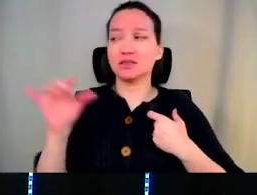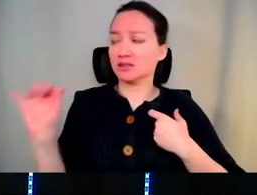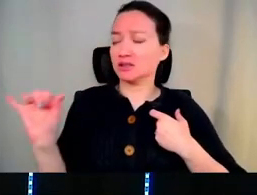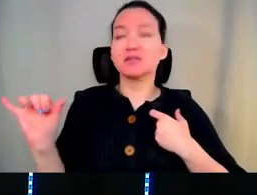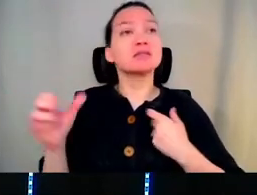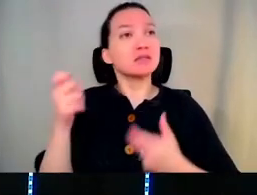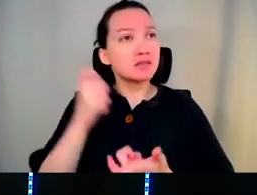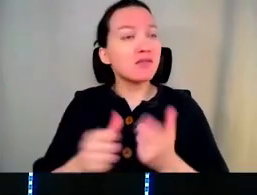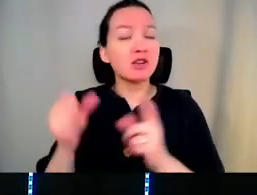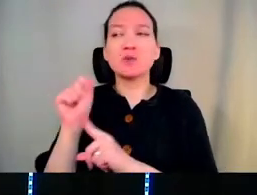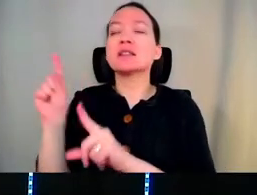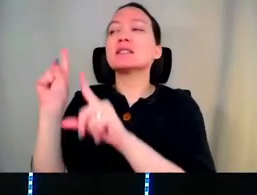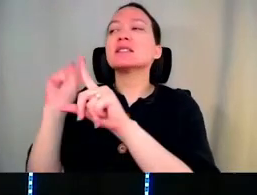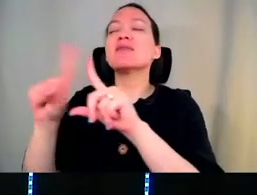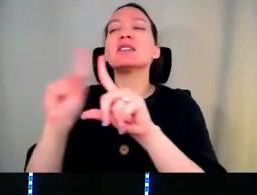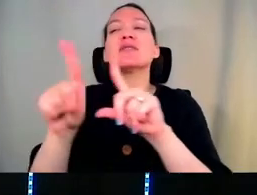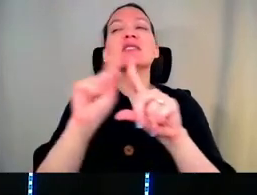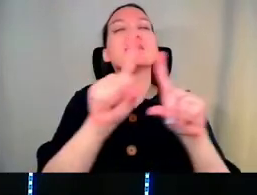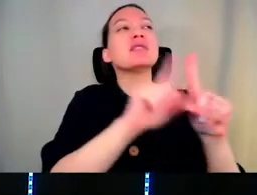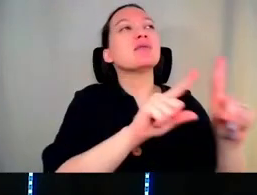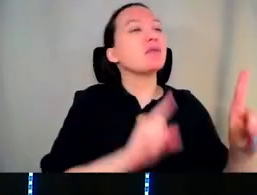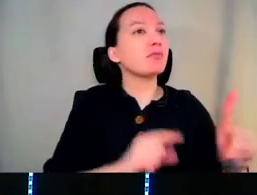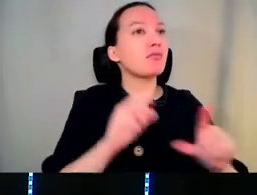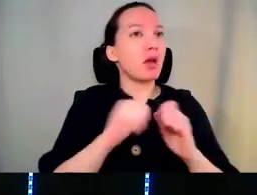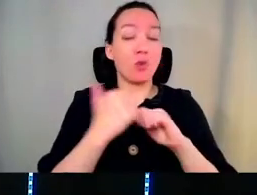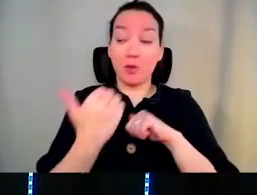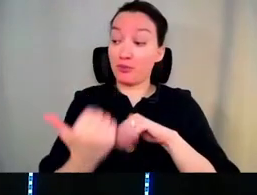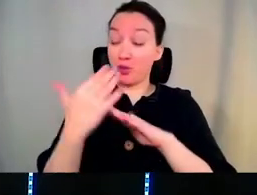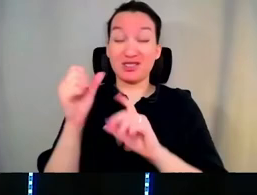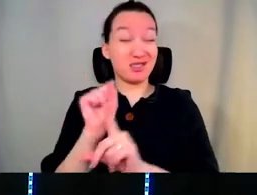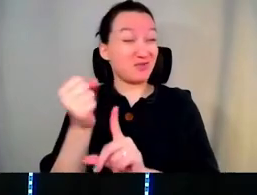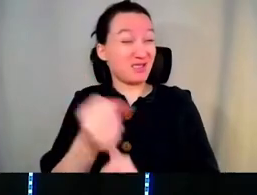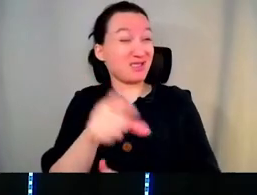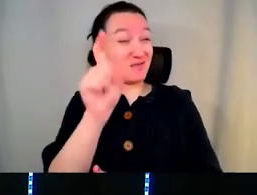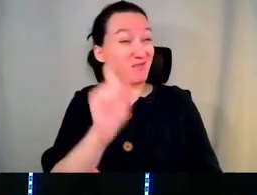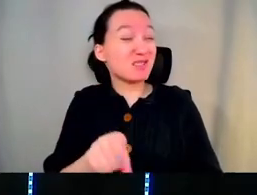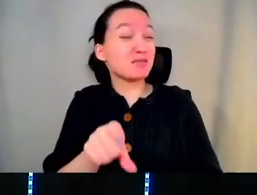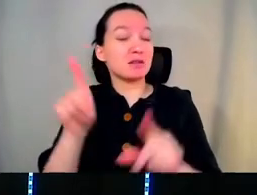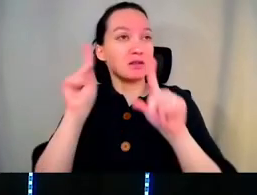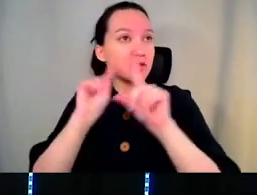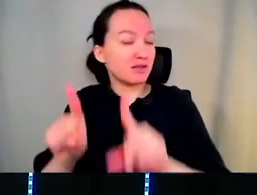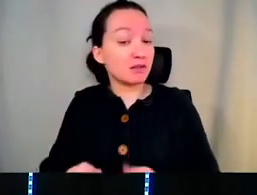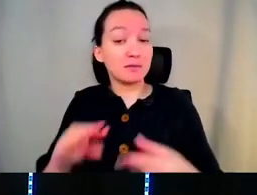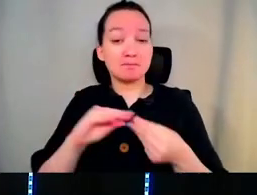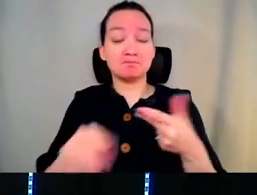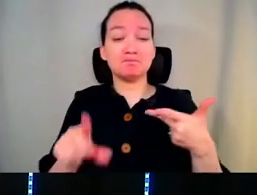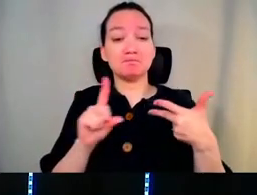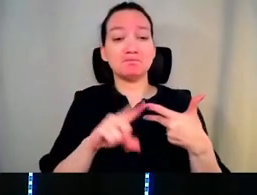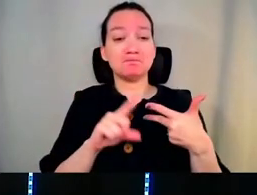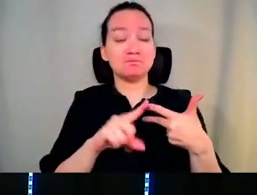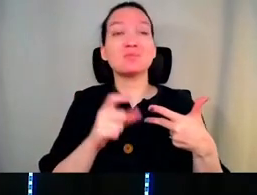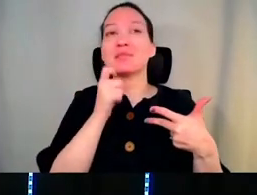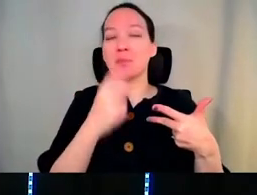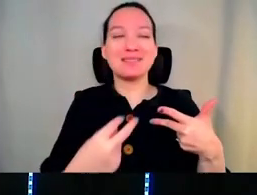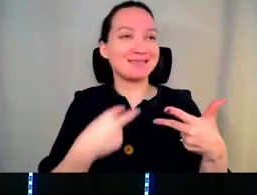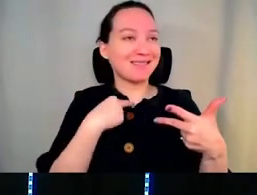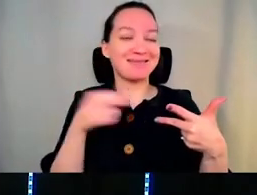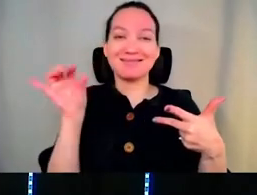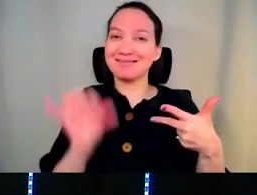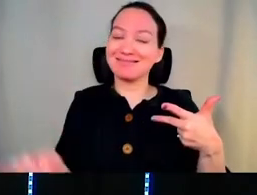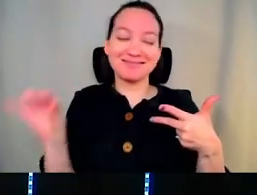every situation is a little different. And the way that I approach a situation needs to be different. So number two, don't be stuck in